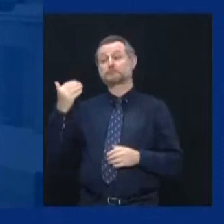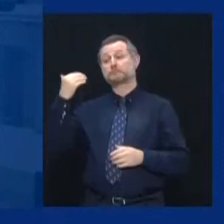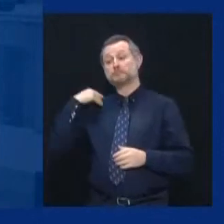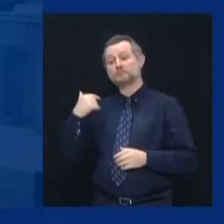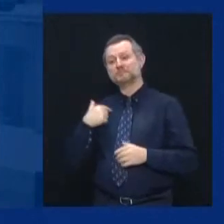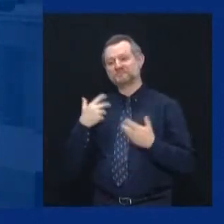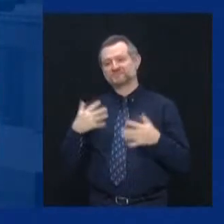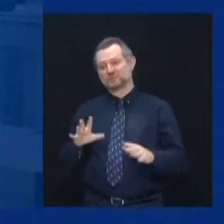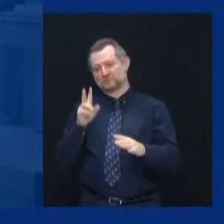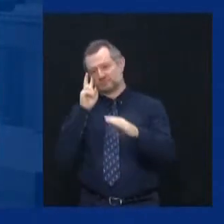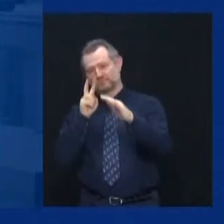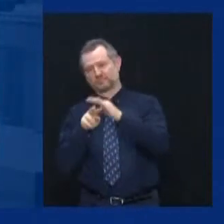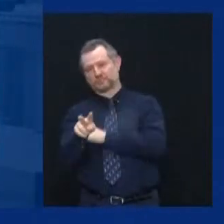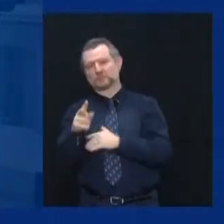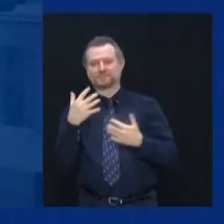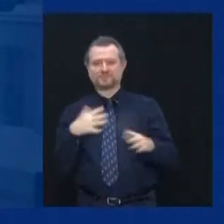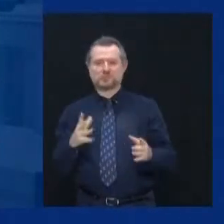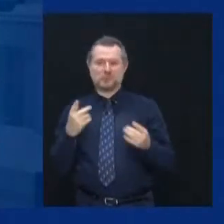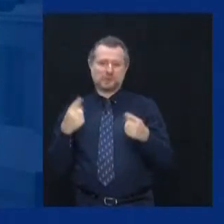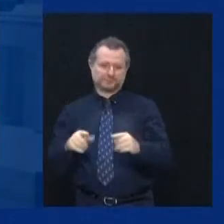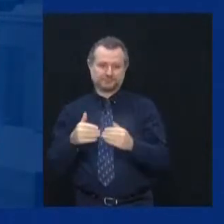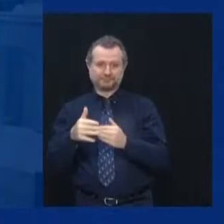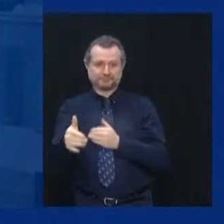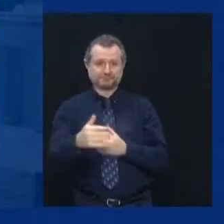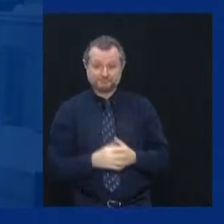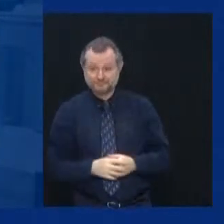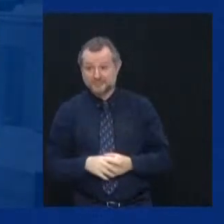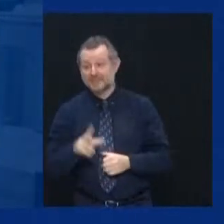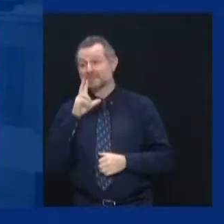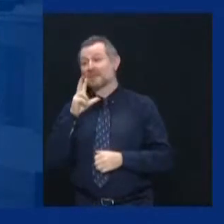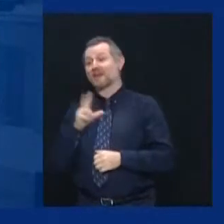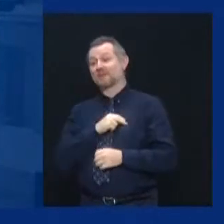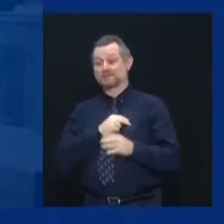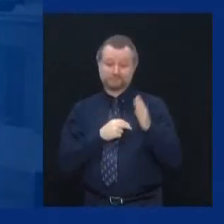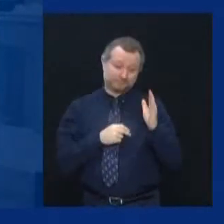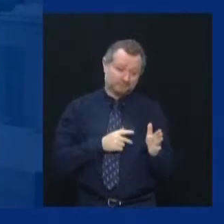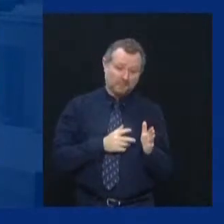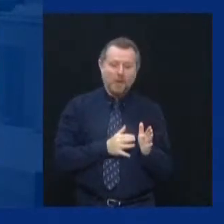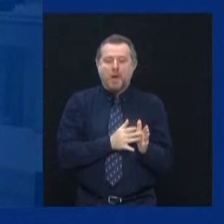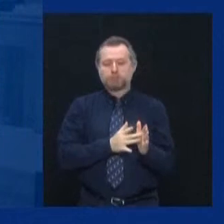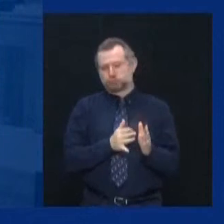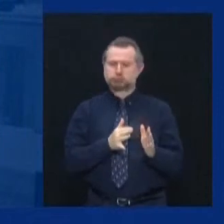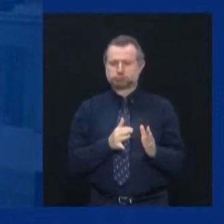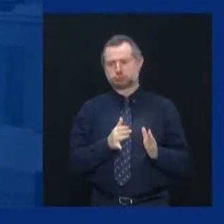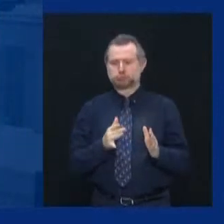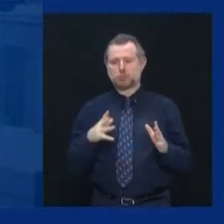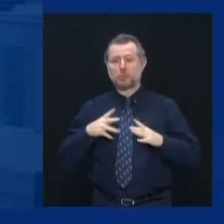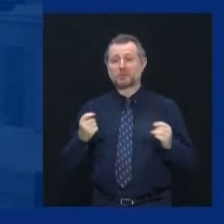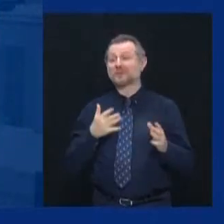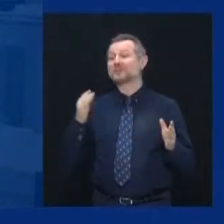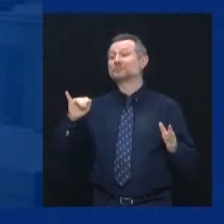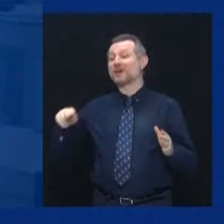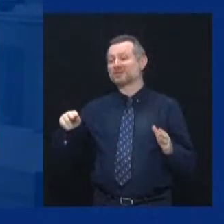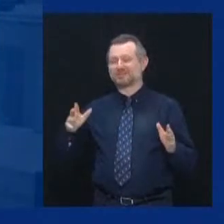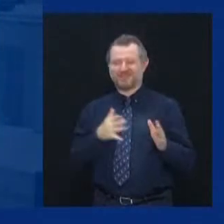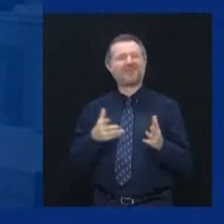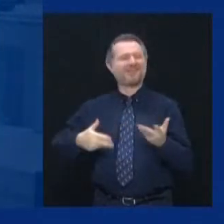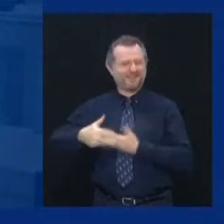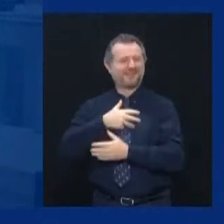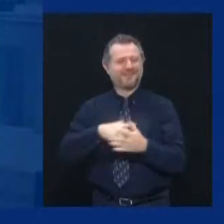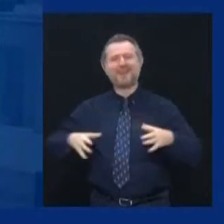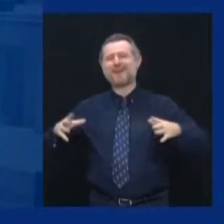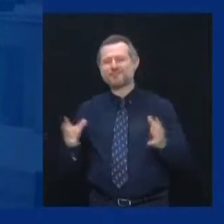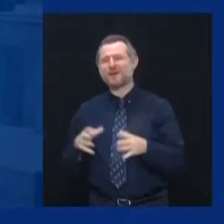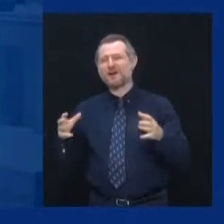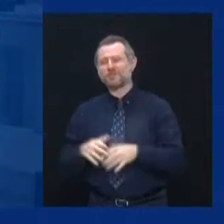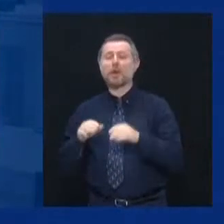all predictive. Thanksgiving, holidays, socialization, holiday spread, the